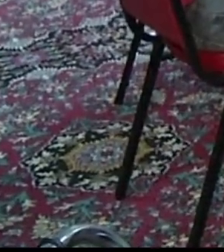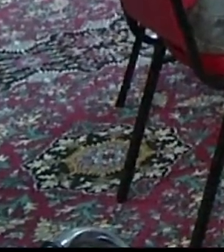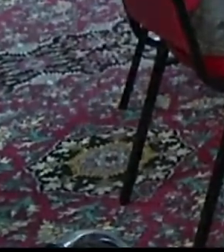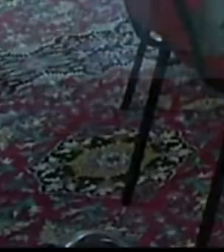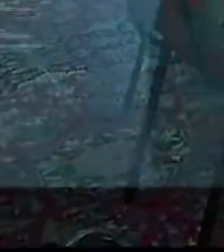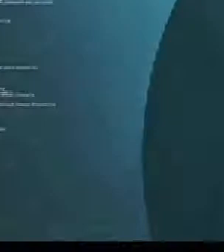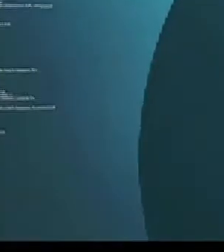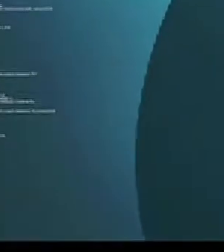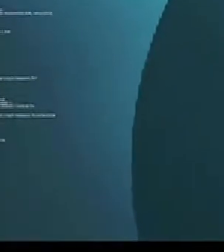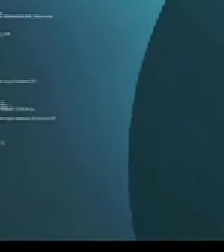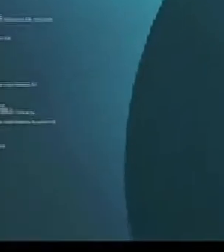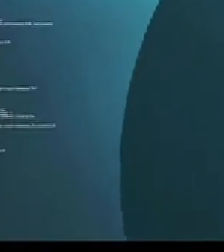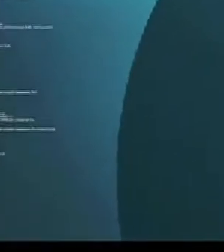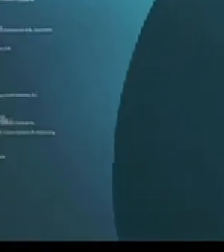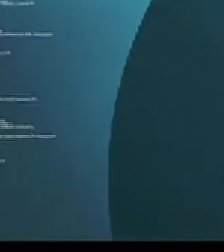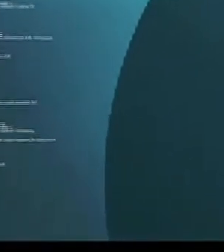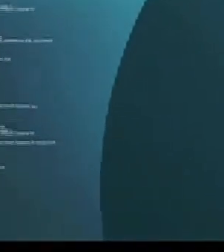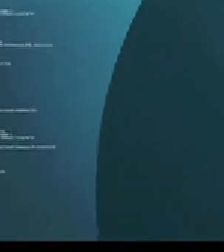now.